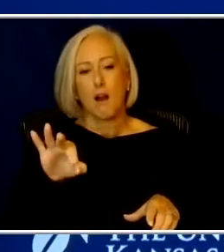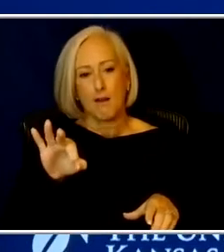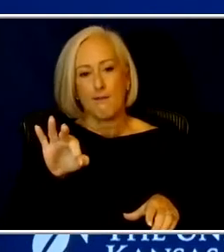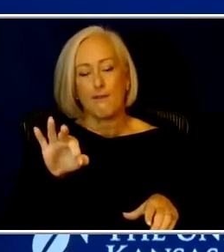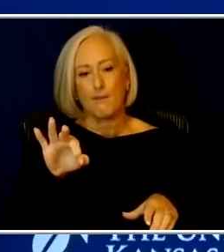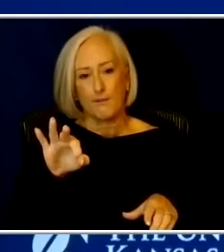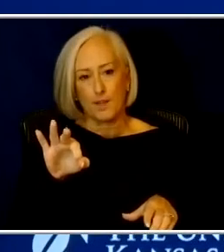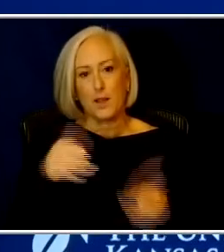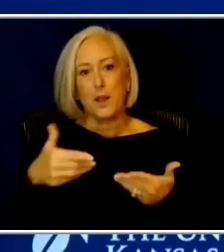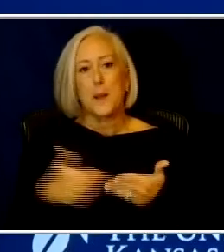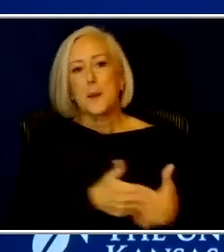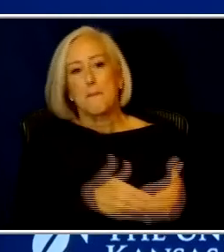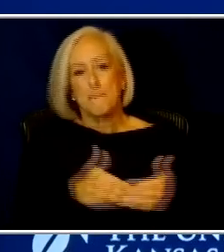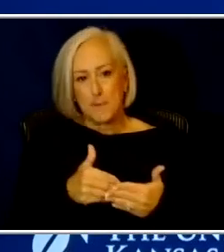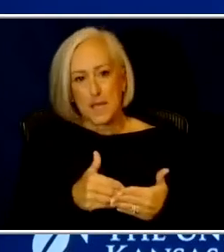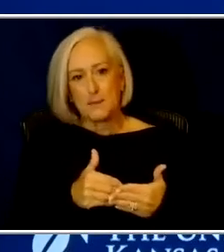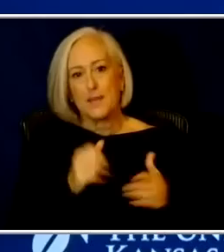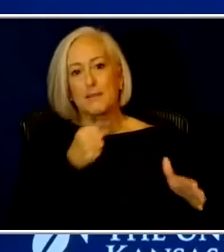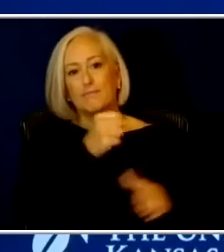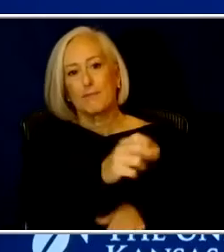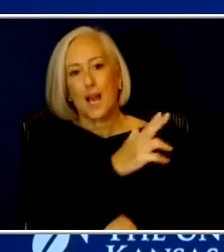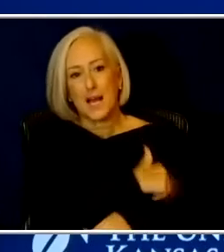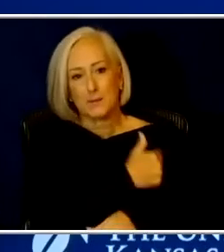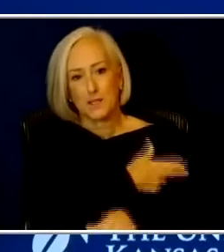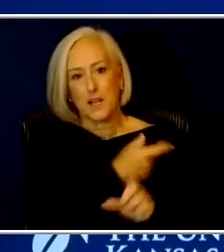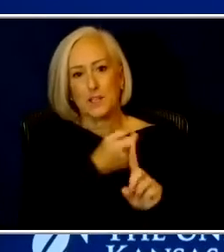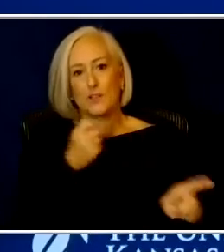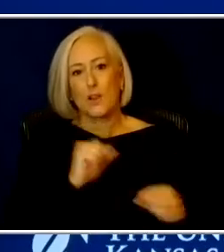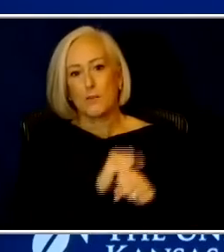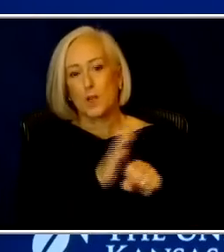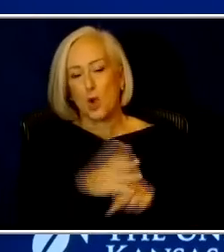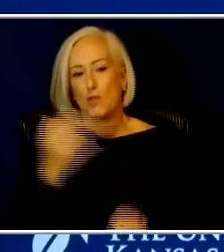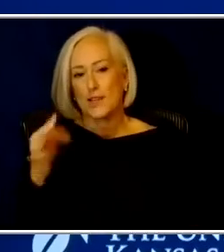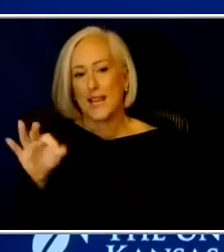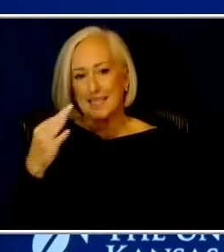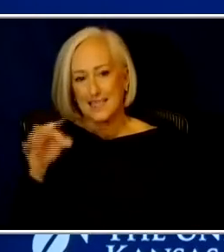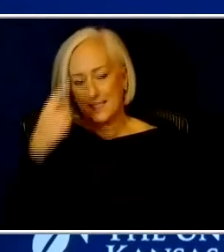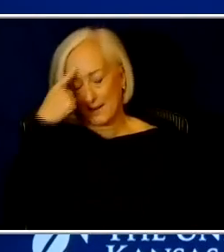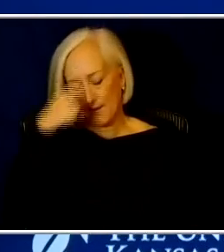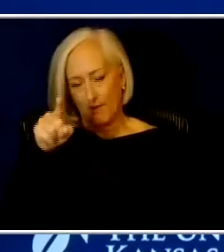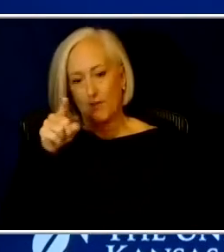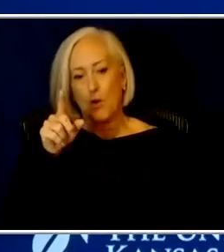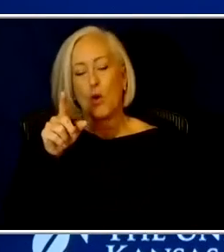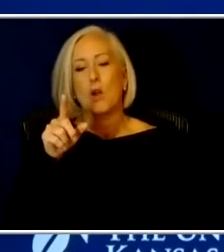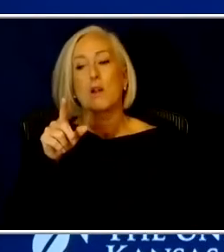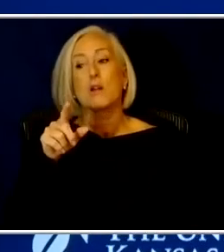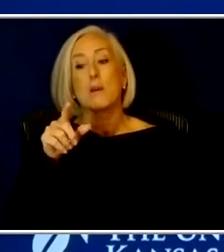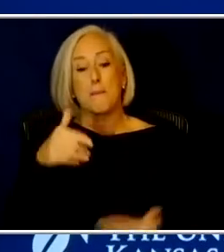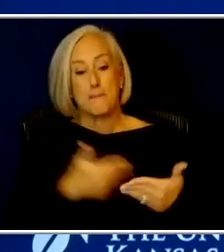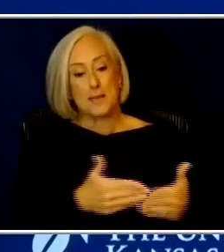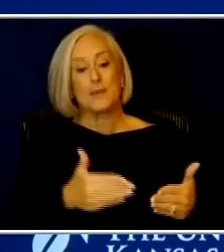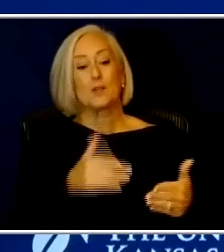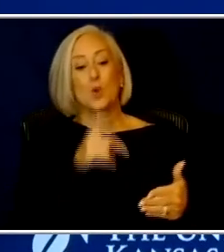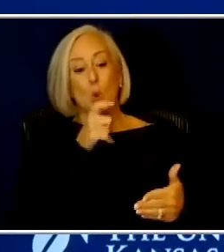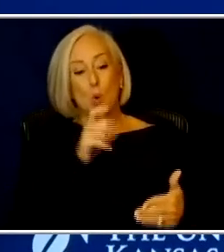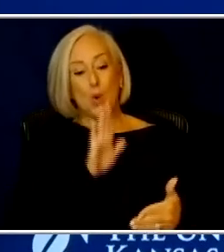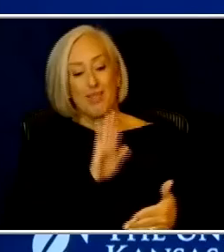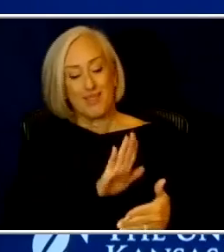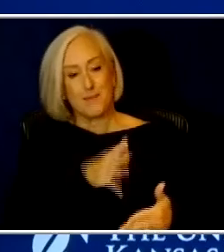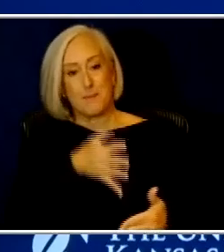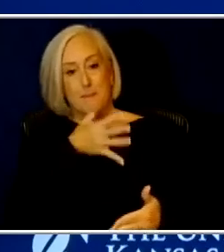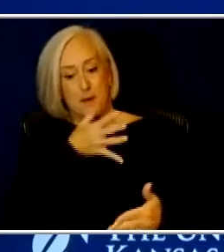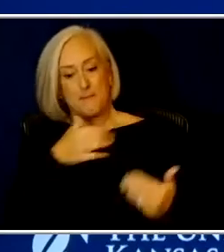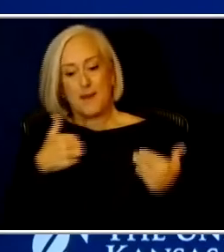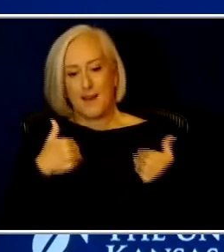baby hospitalization from COVID-19 in those babies that their mothers were vaccinated prior to birth. So I think it's all